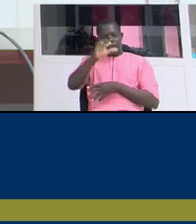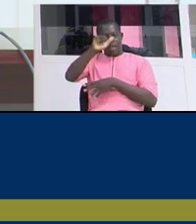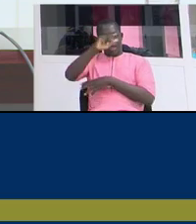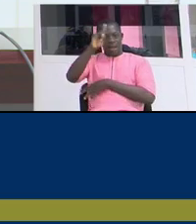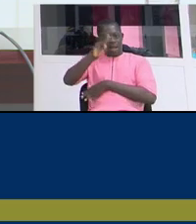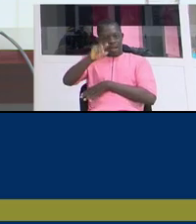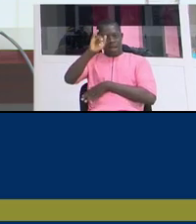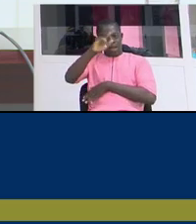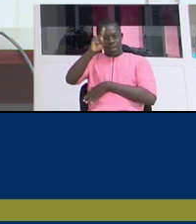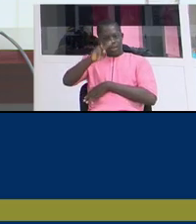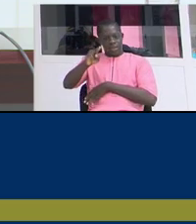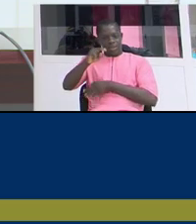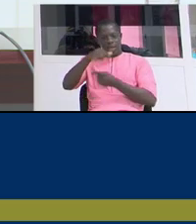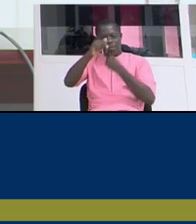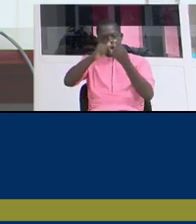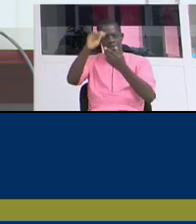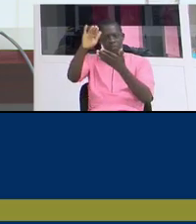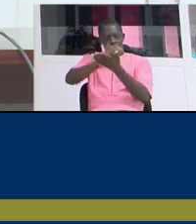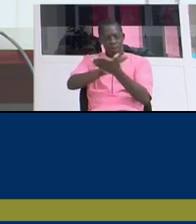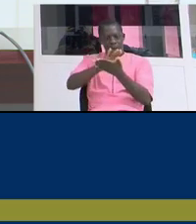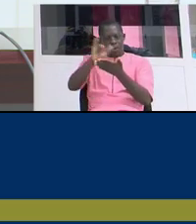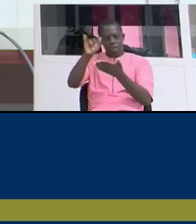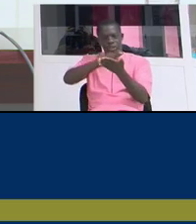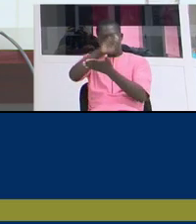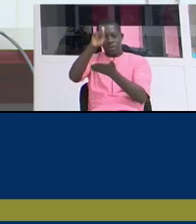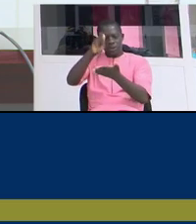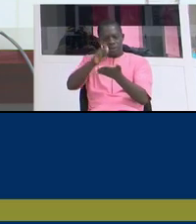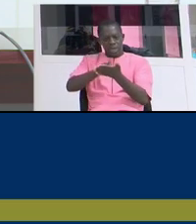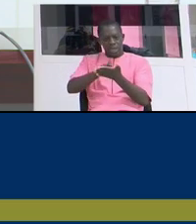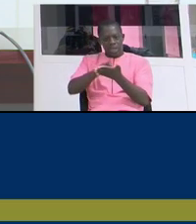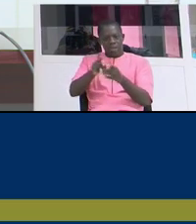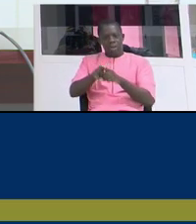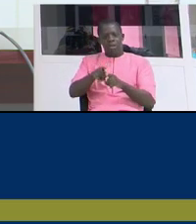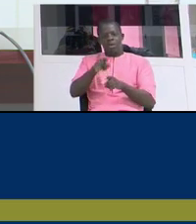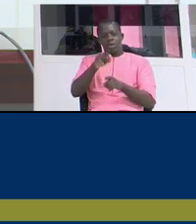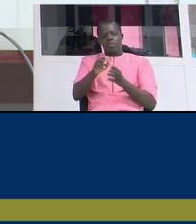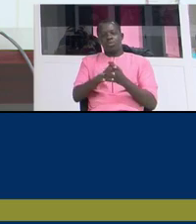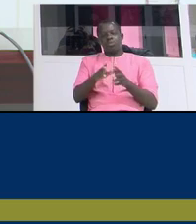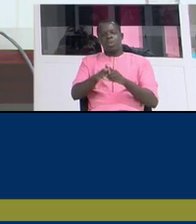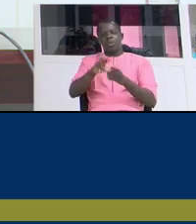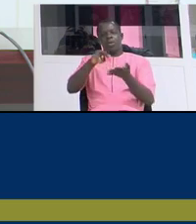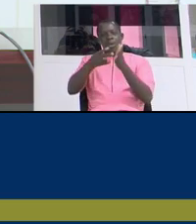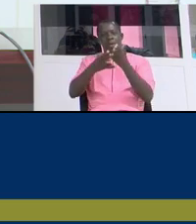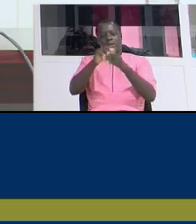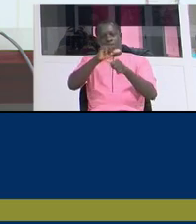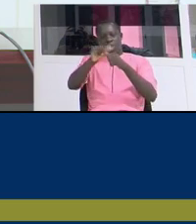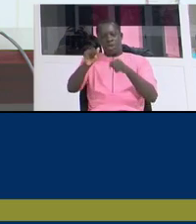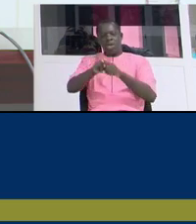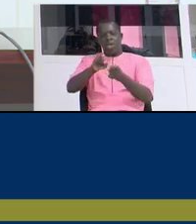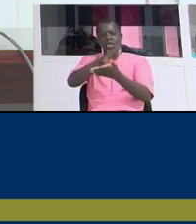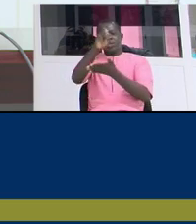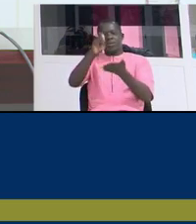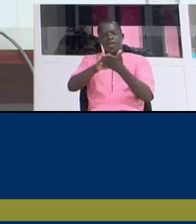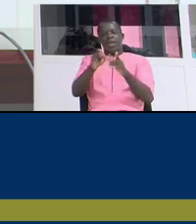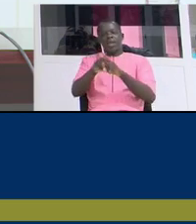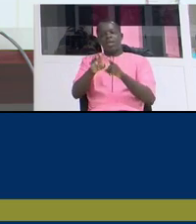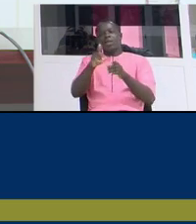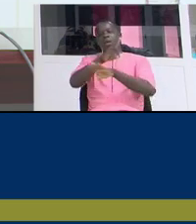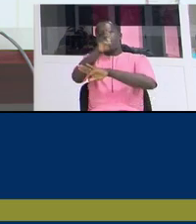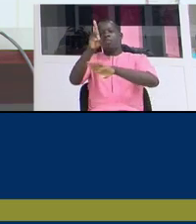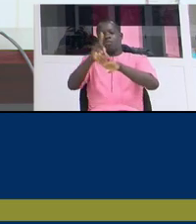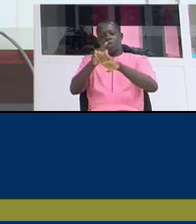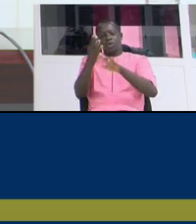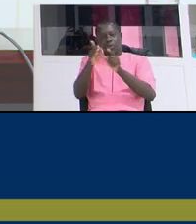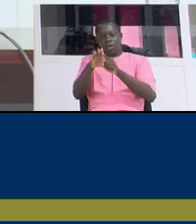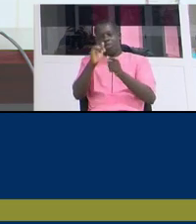Aito. Document. Membe sign. That is signed. Nka enteni tebo sign ali kiamala. I said, we will sign that in the hereafter. Nka enokodo.